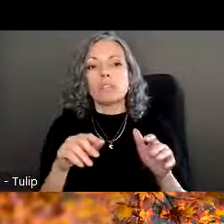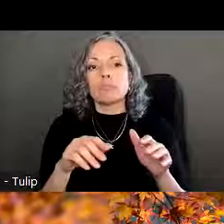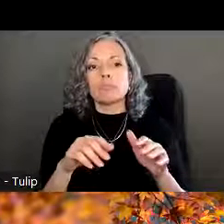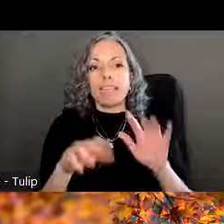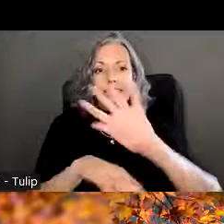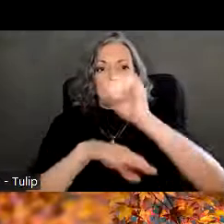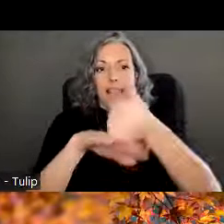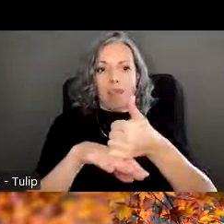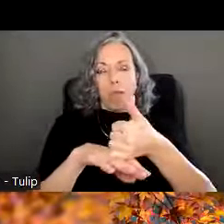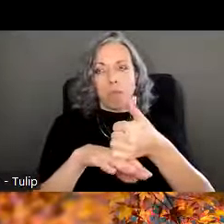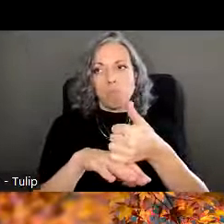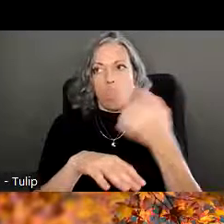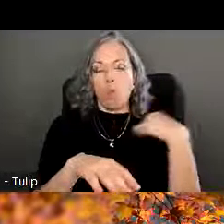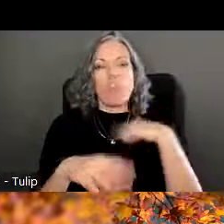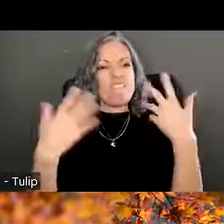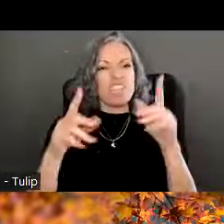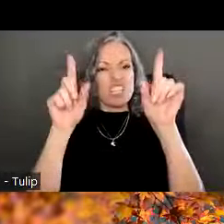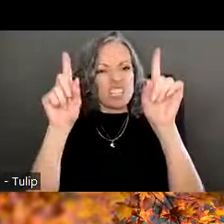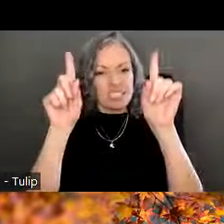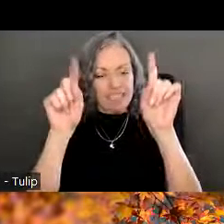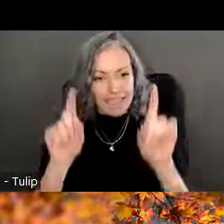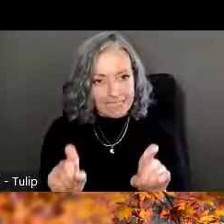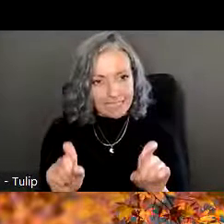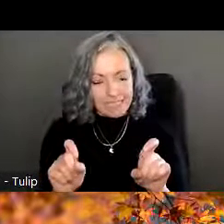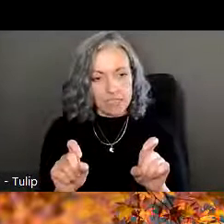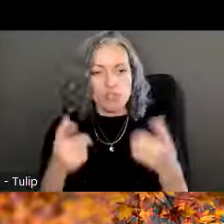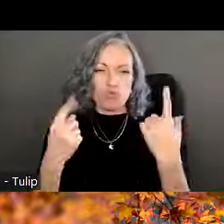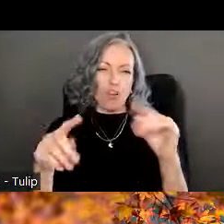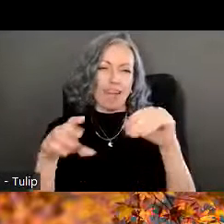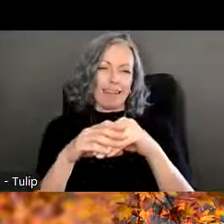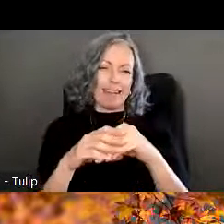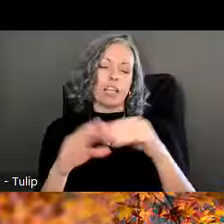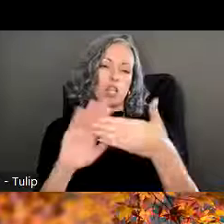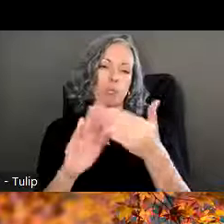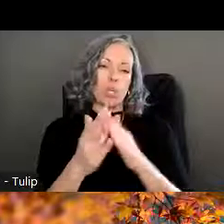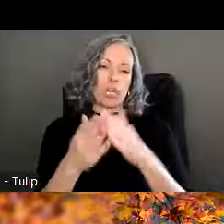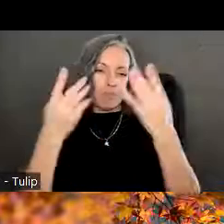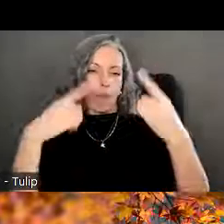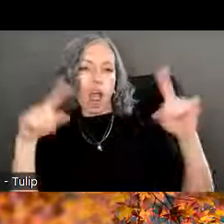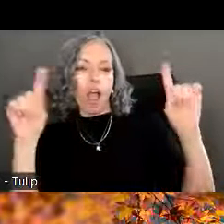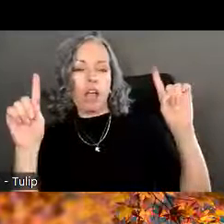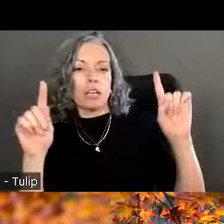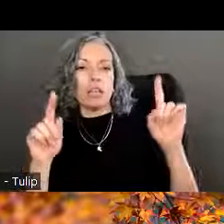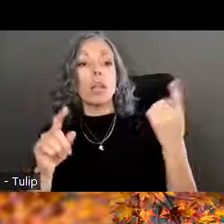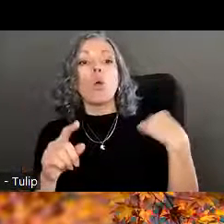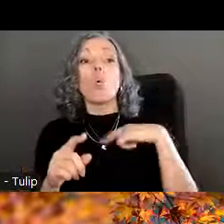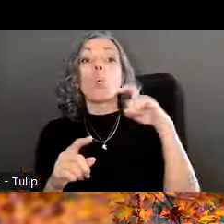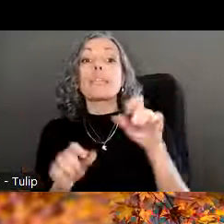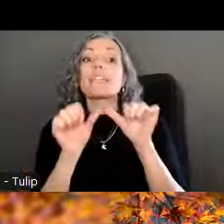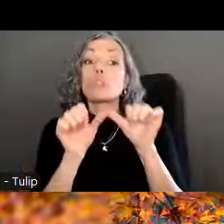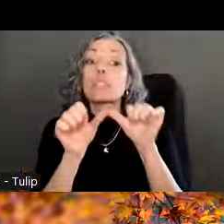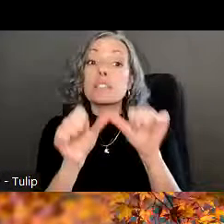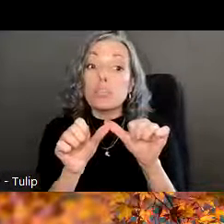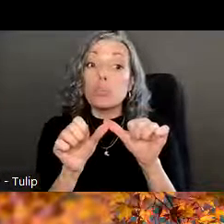been tested and have been tried in communities and we have seen to be successful, we do need to continue to